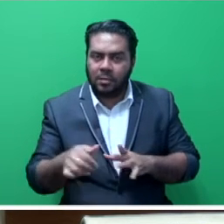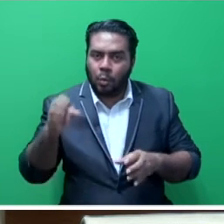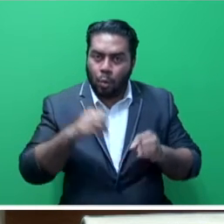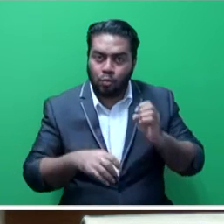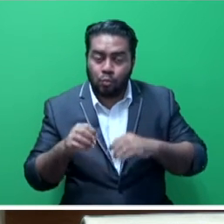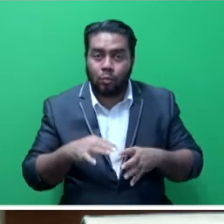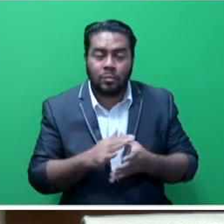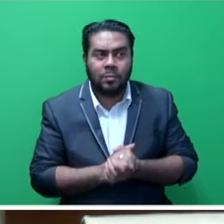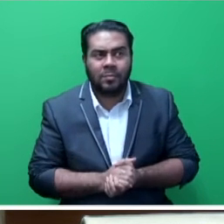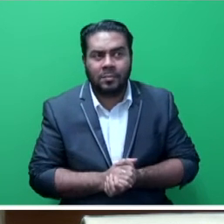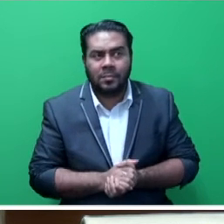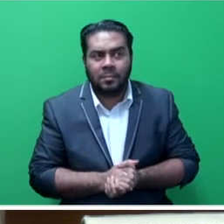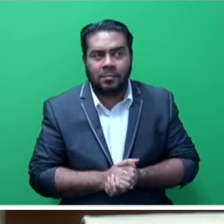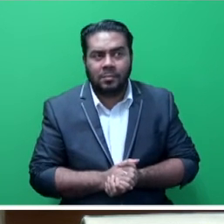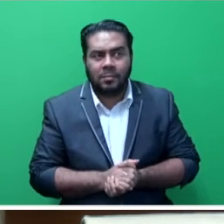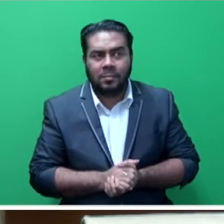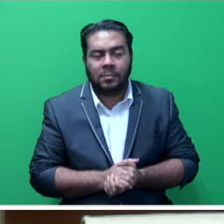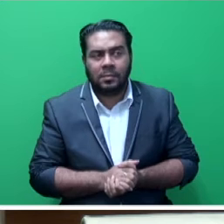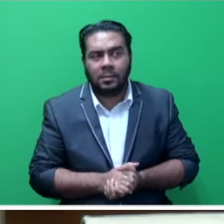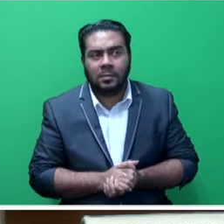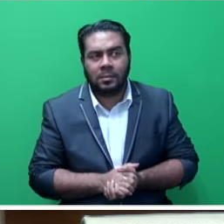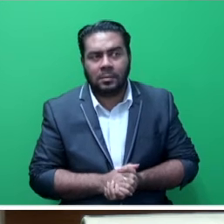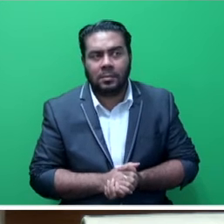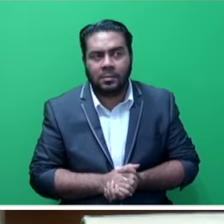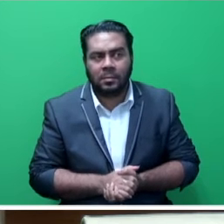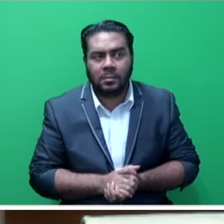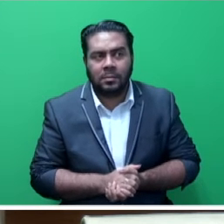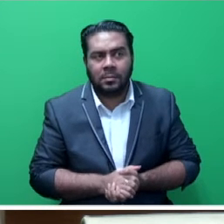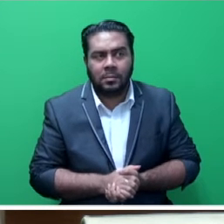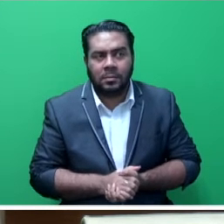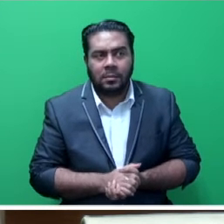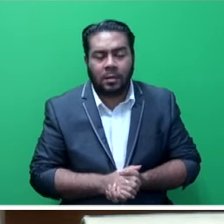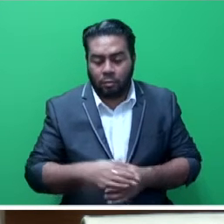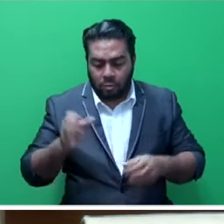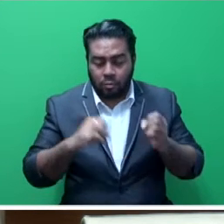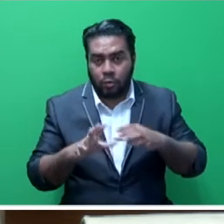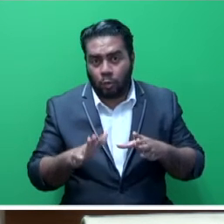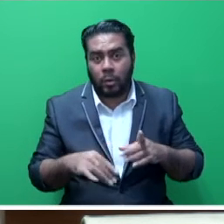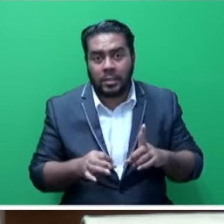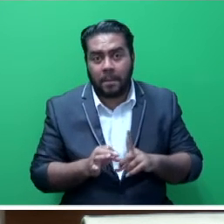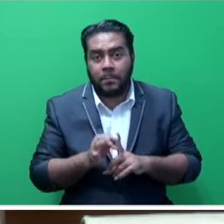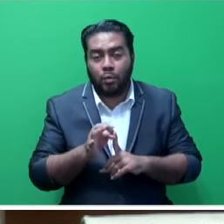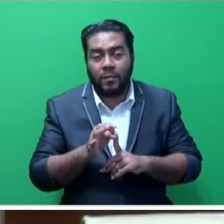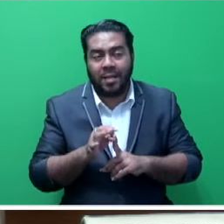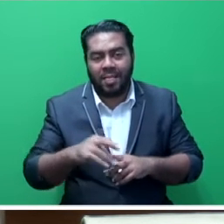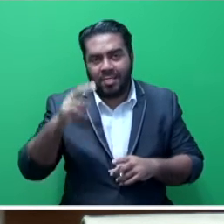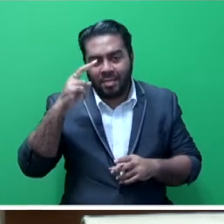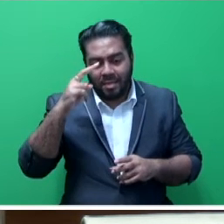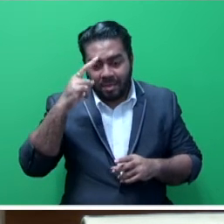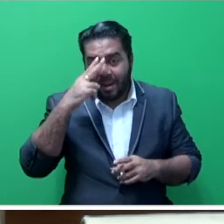towards carbon sequestering and contribution towards improving the natural ecosystem, the